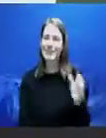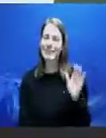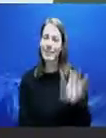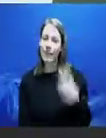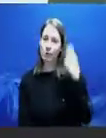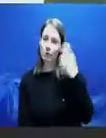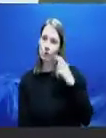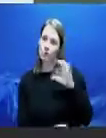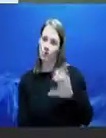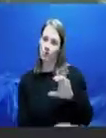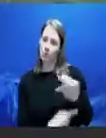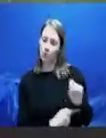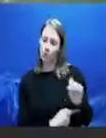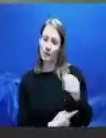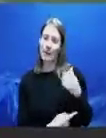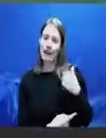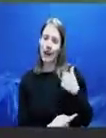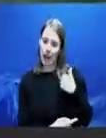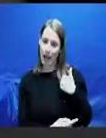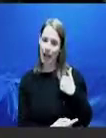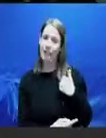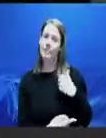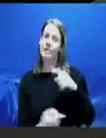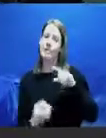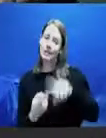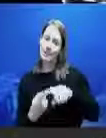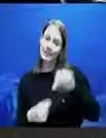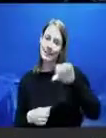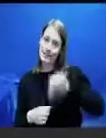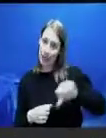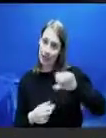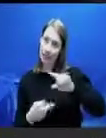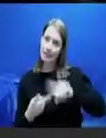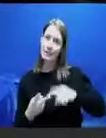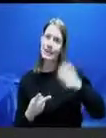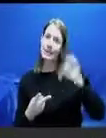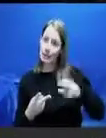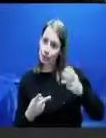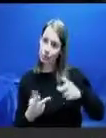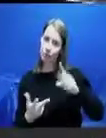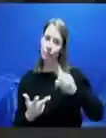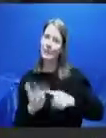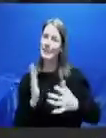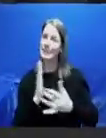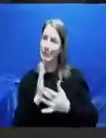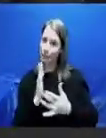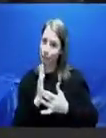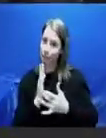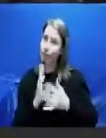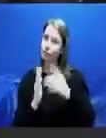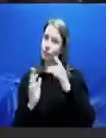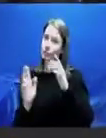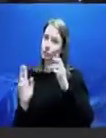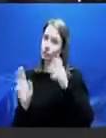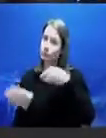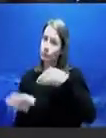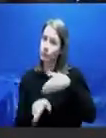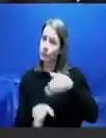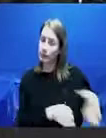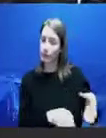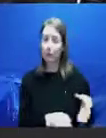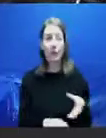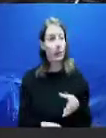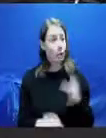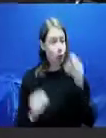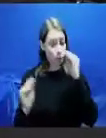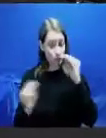social studies, science, and technical subjects. All right, this is a persuasive essay. To teach a writing unit on natural disasters,